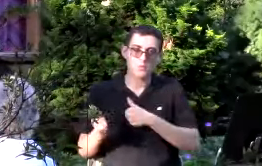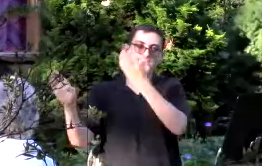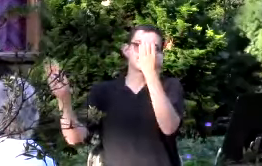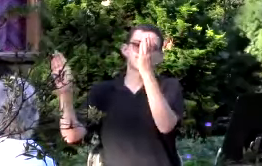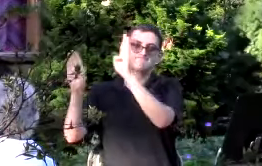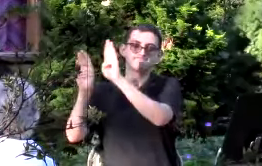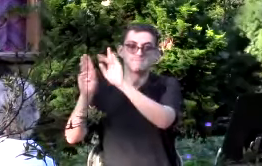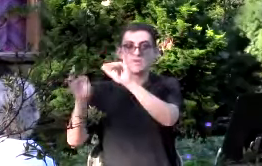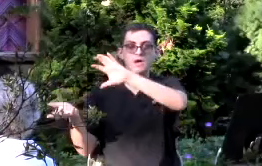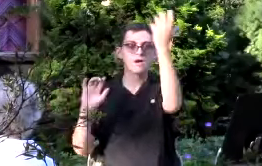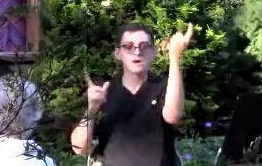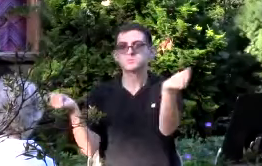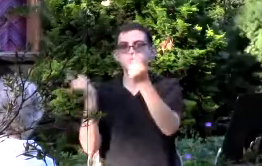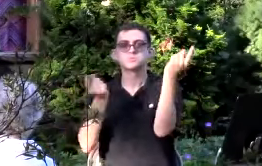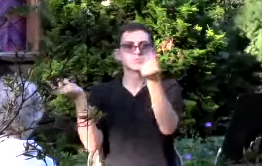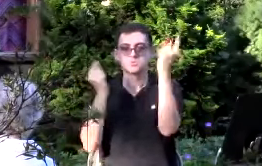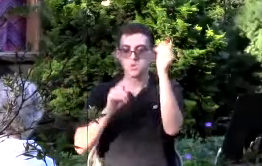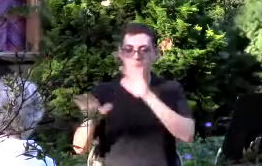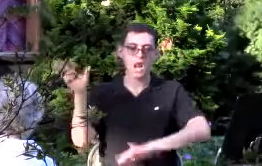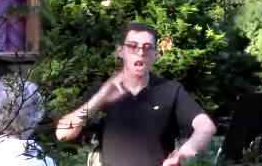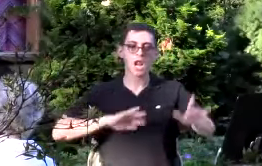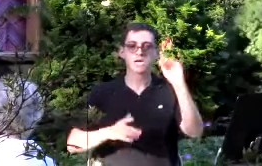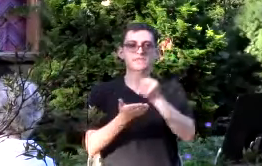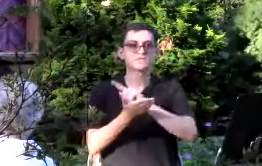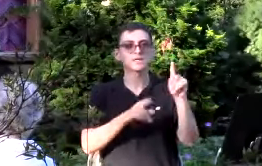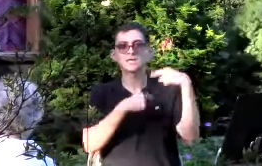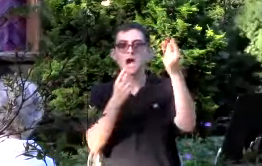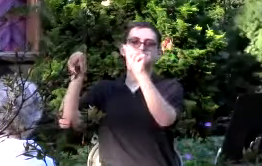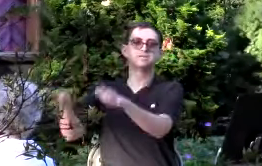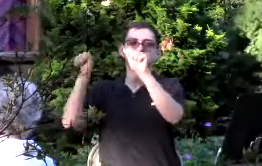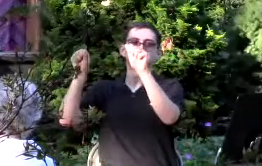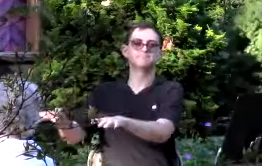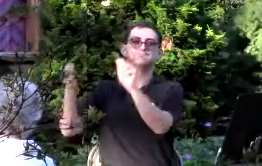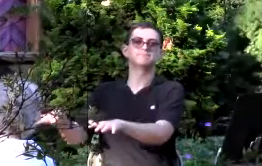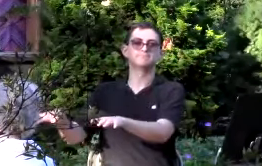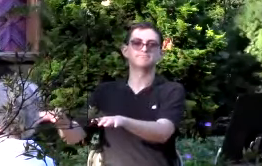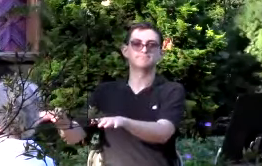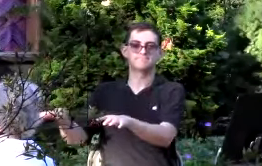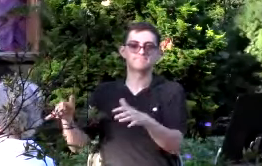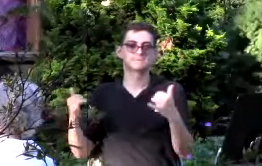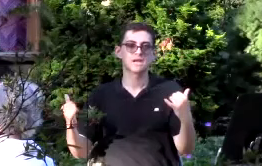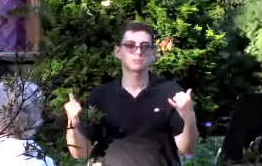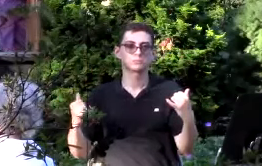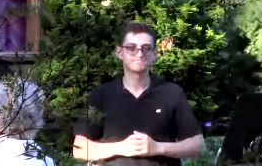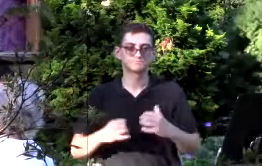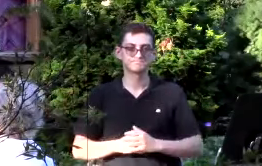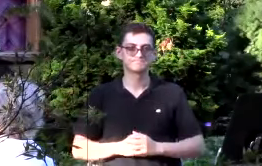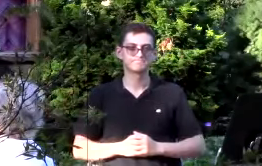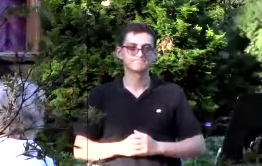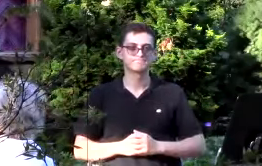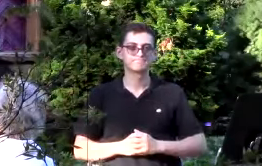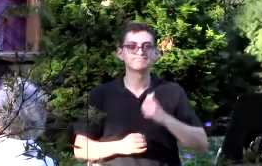the accomplishments and anguish of the week that we have left or are leaving behind. What was but moments ago